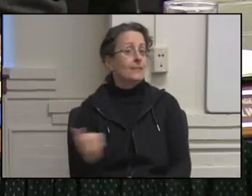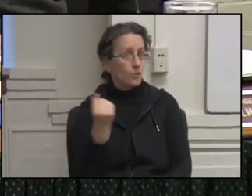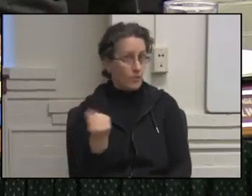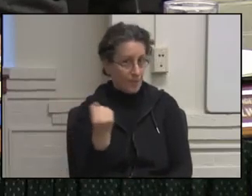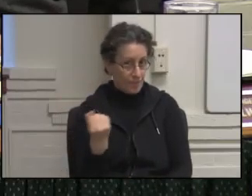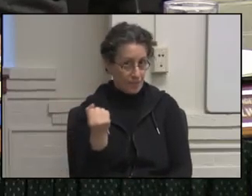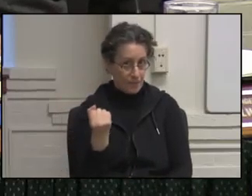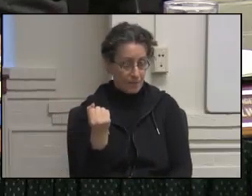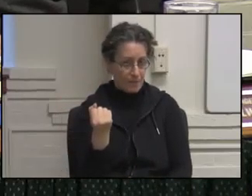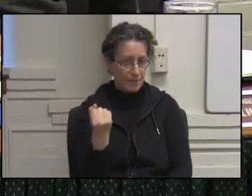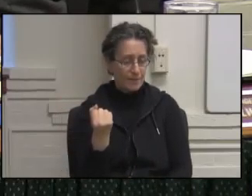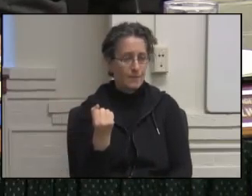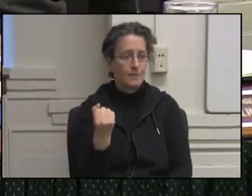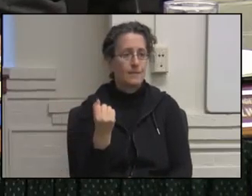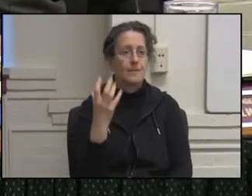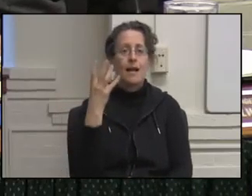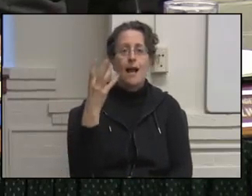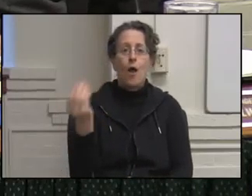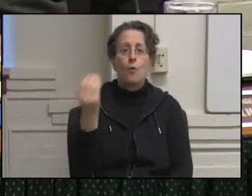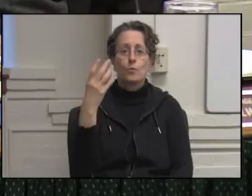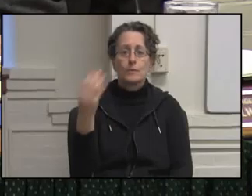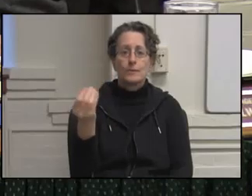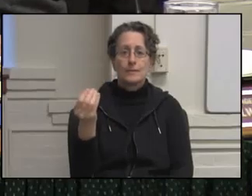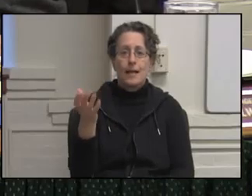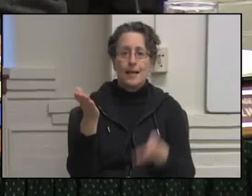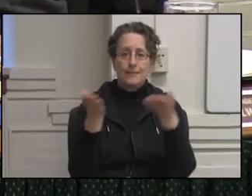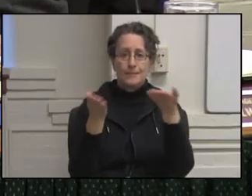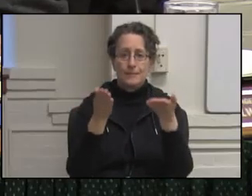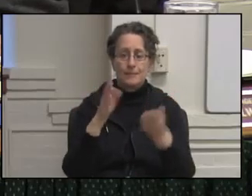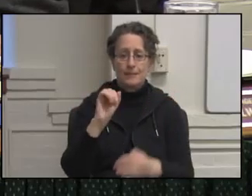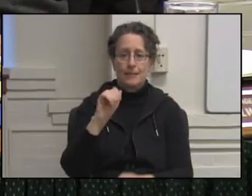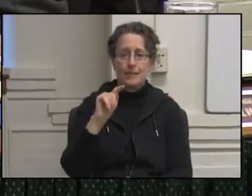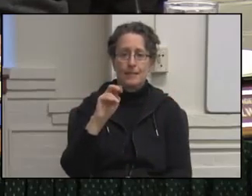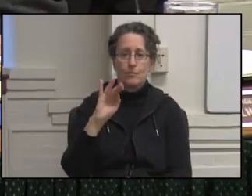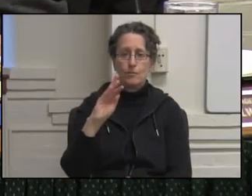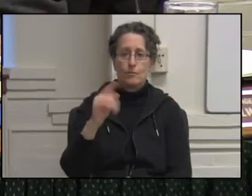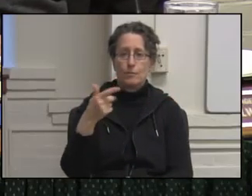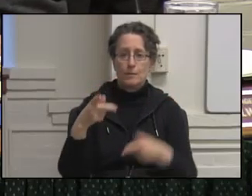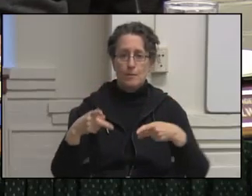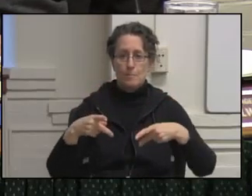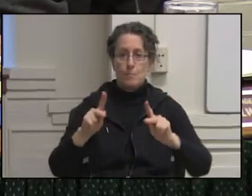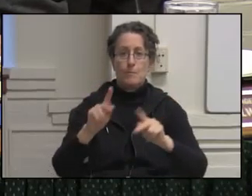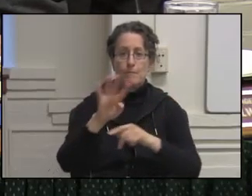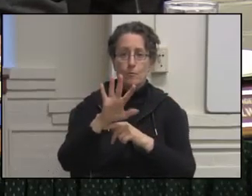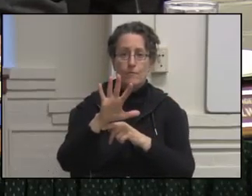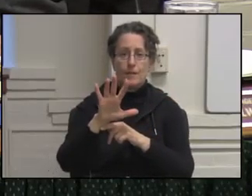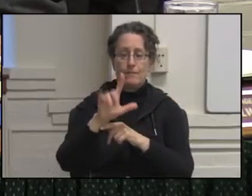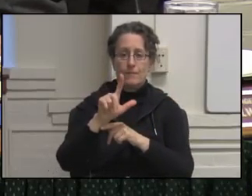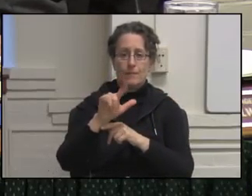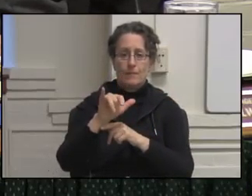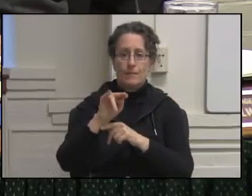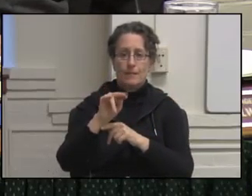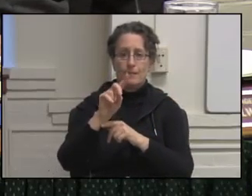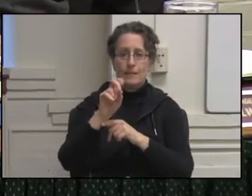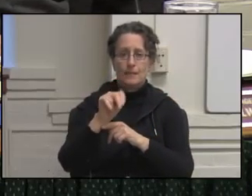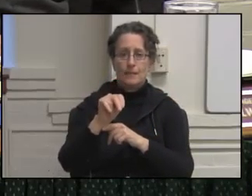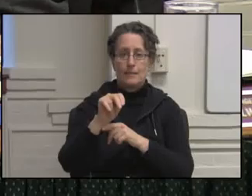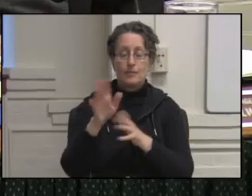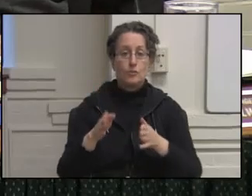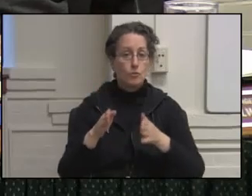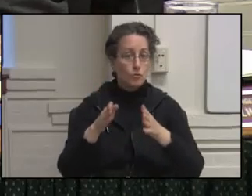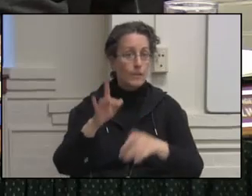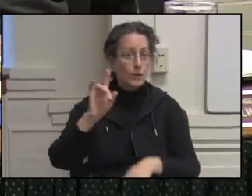outside catering permit for 45 Linden Street, and that is Whetstone Station Restaurant and Brewery from Brattleboro.